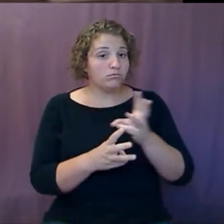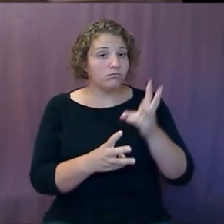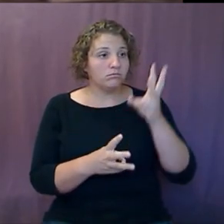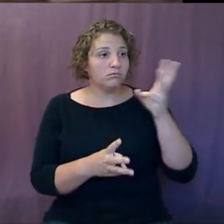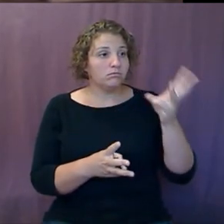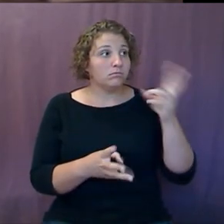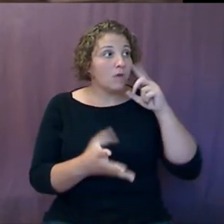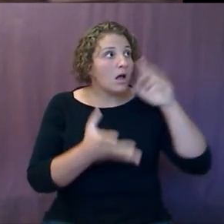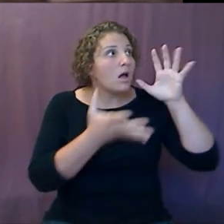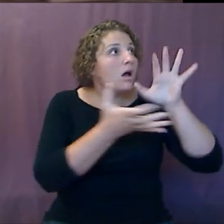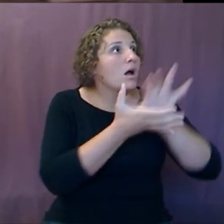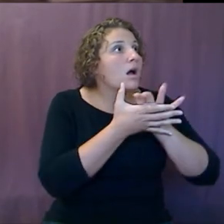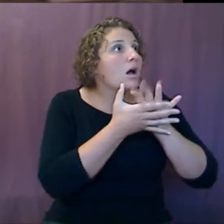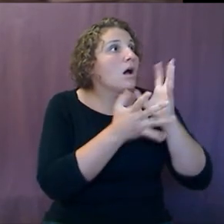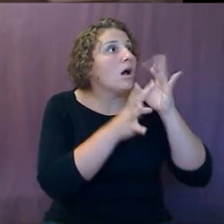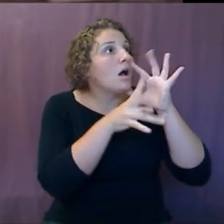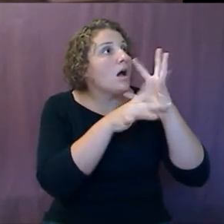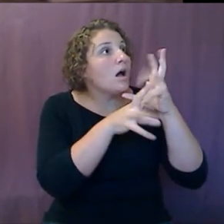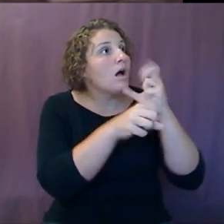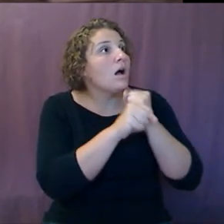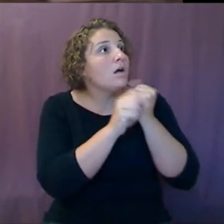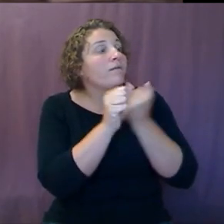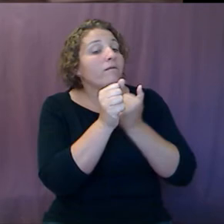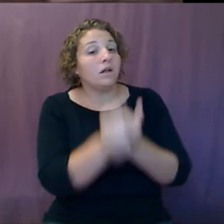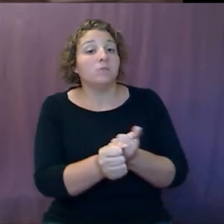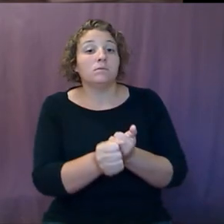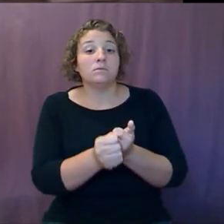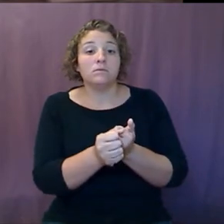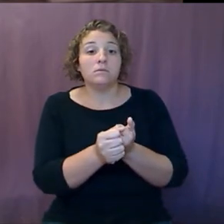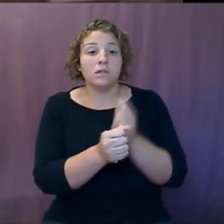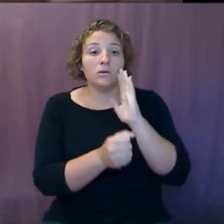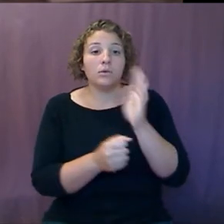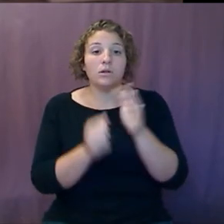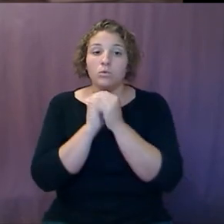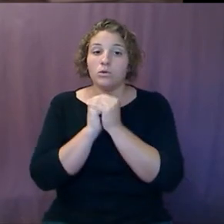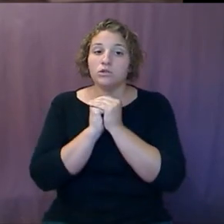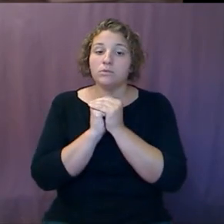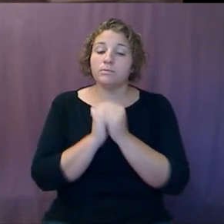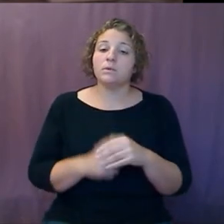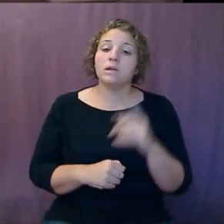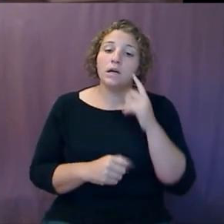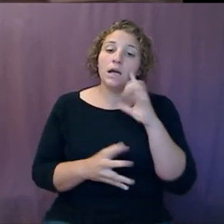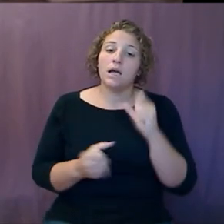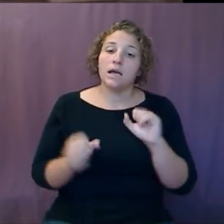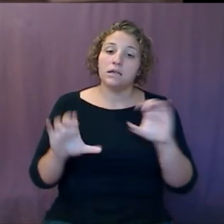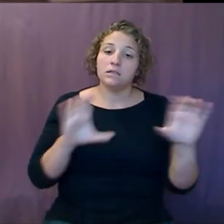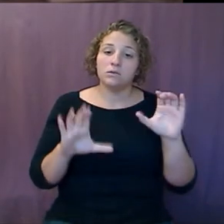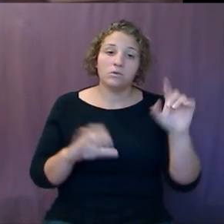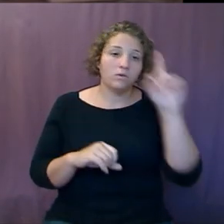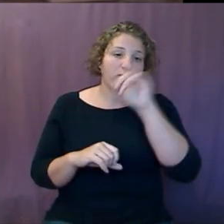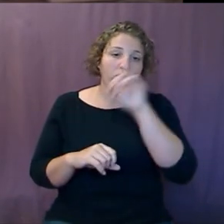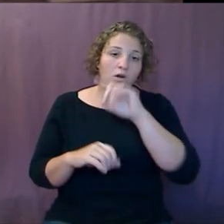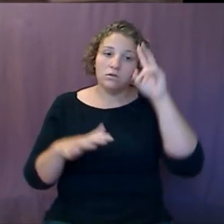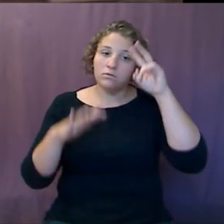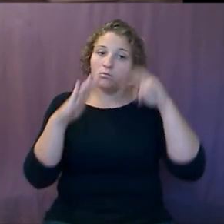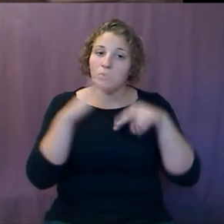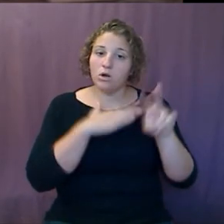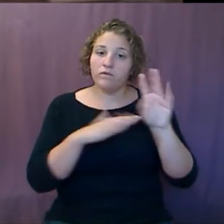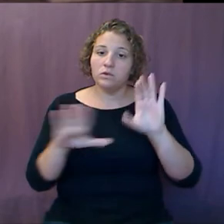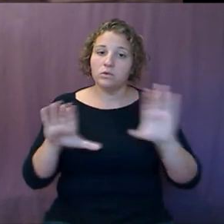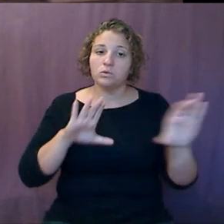caused the world to worship the beast whose deadly wound was healed and so he doeth this false prophet great wonders so that he